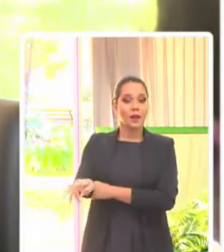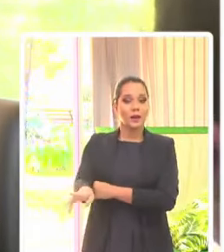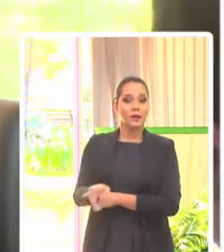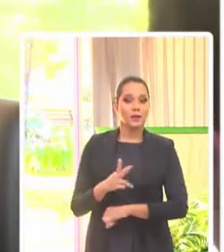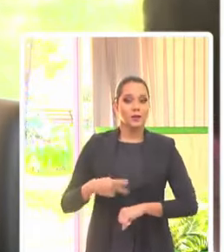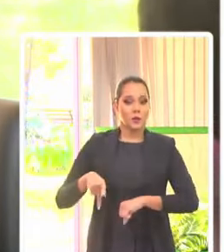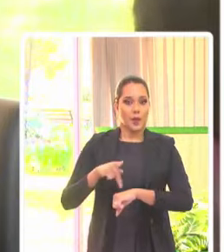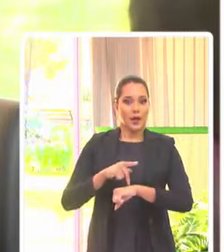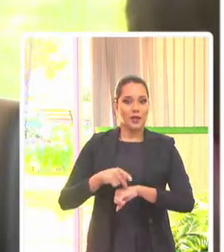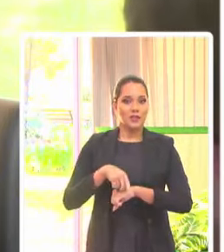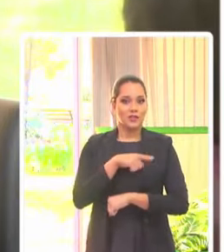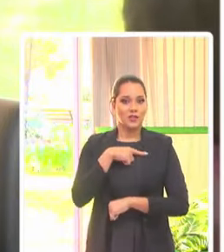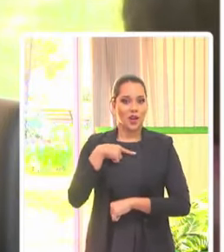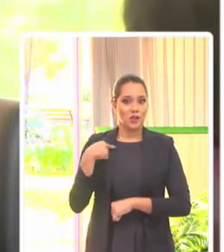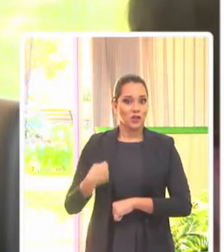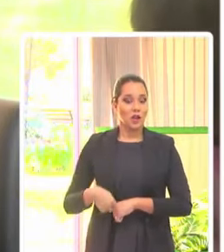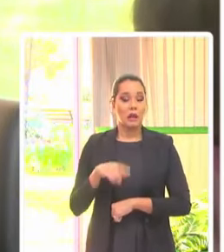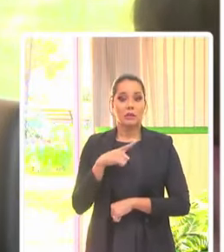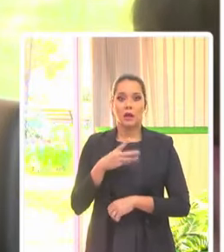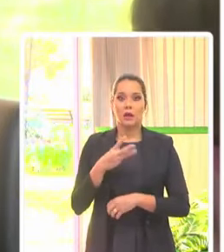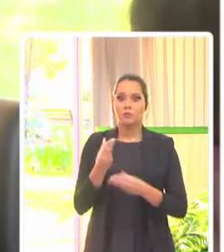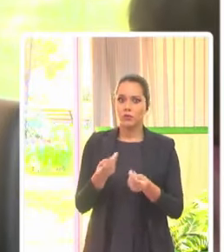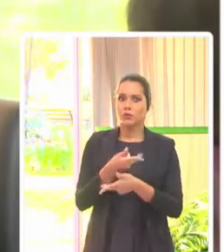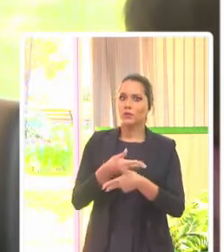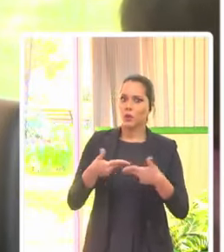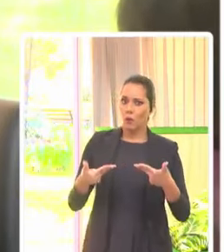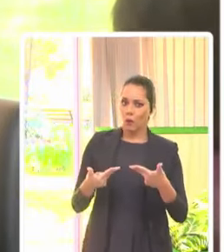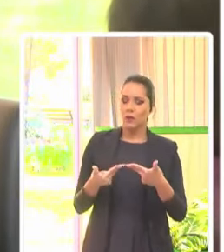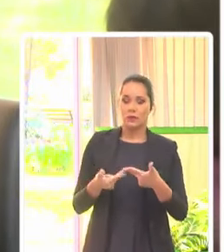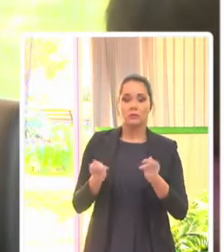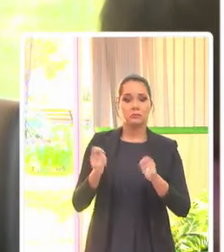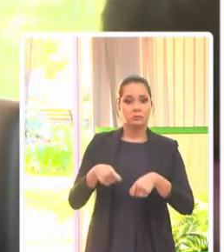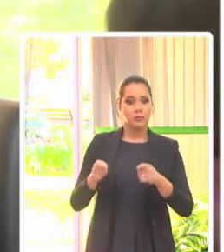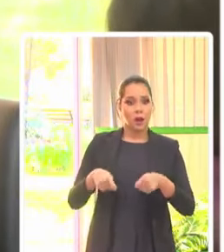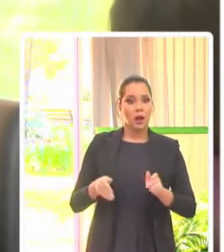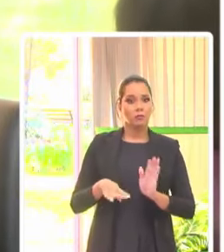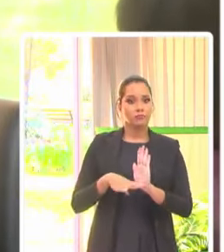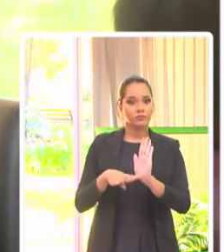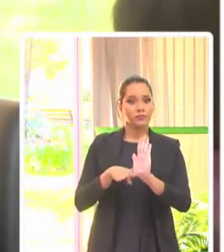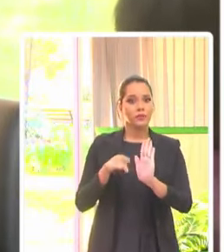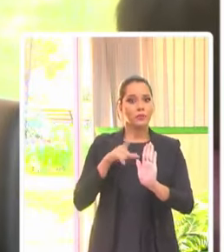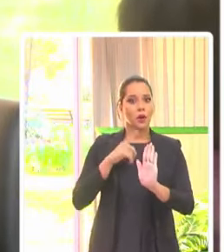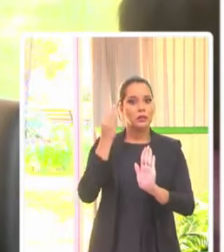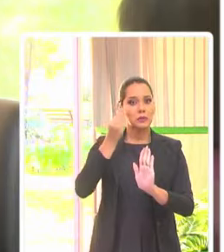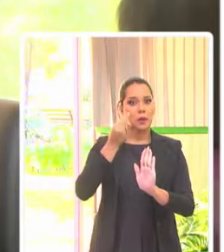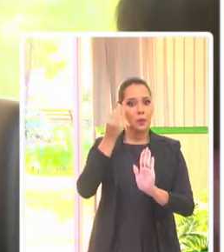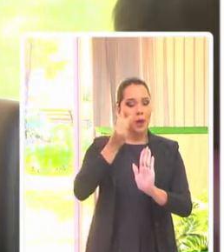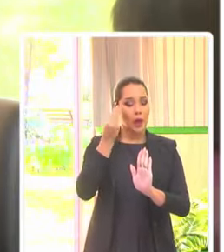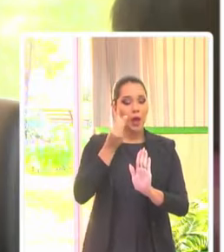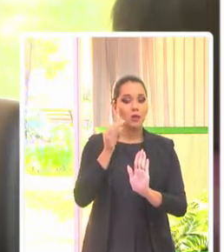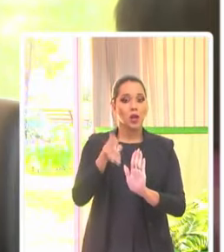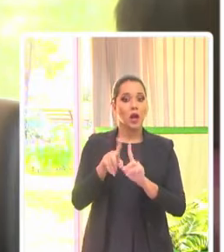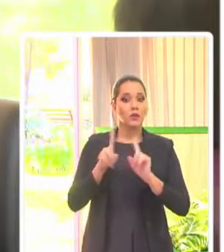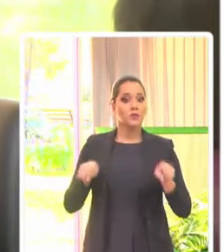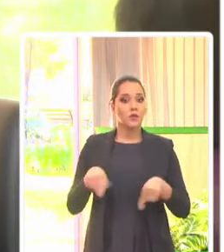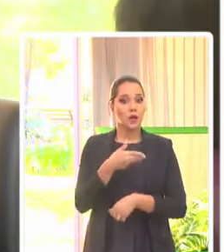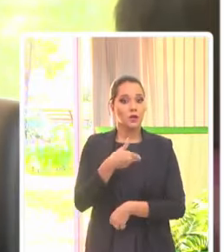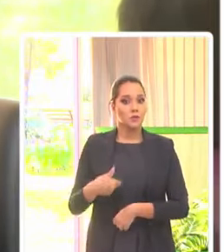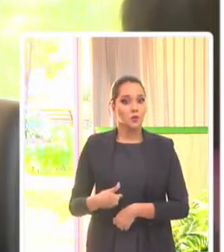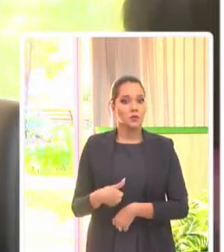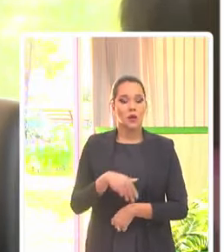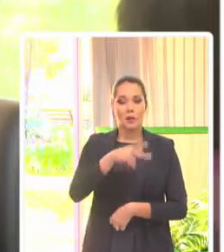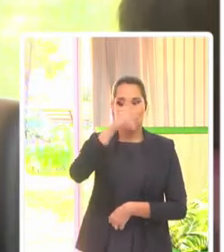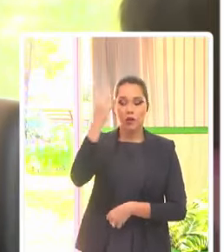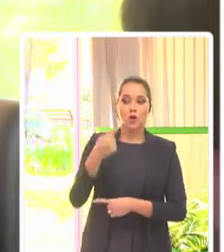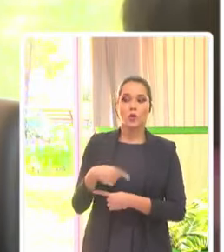resources, they can, and they're very good public servants, they're doing some experimentation with sending people back in their